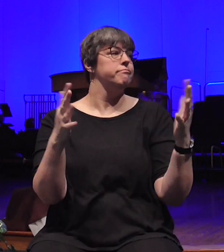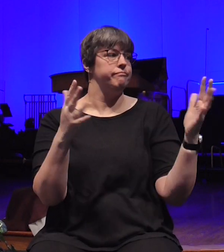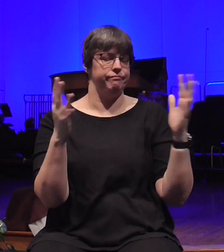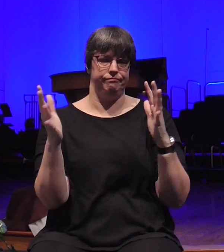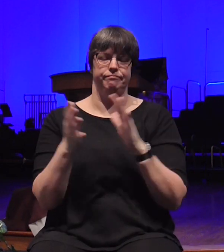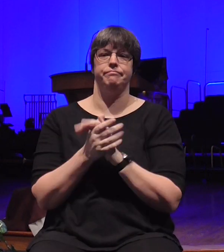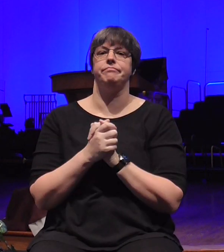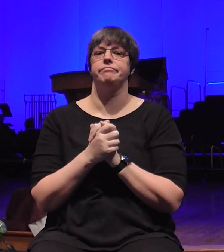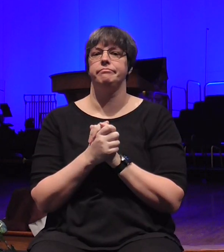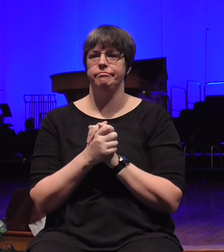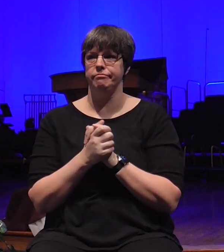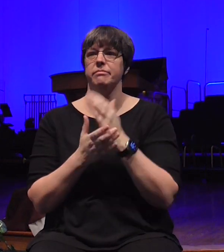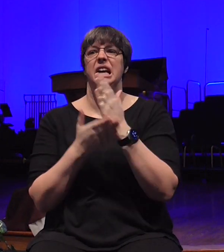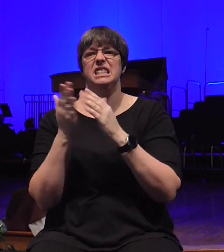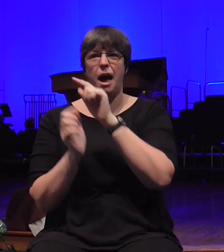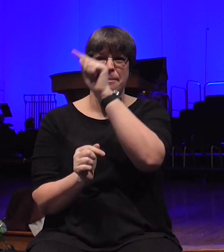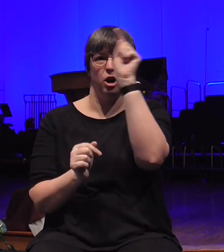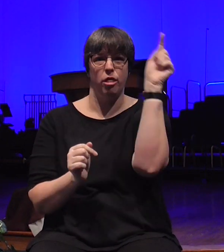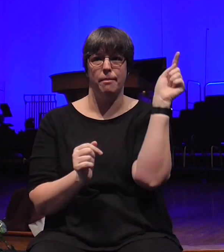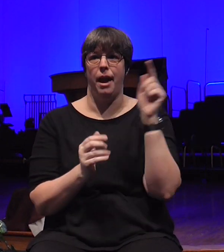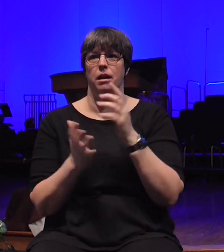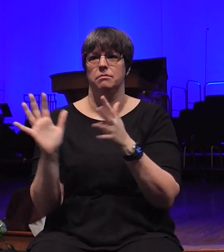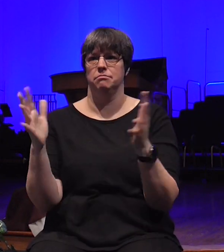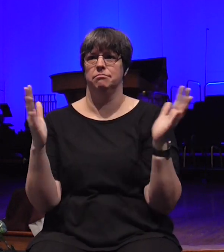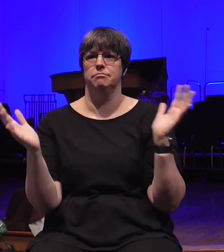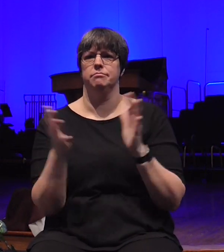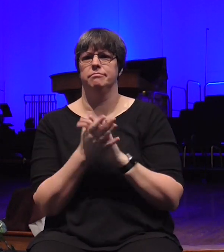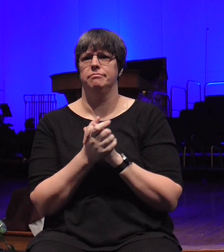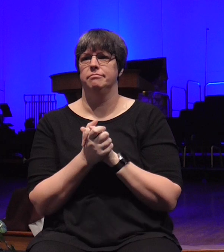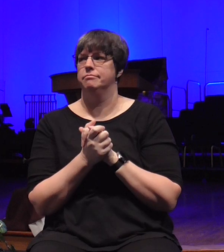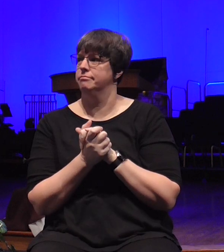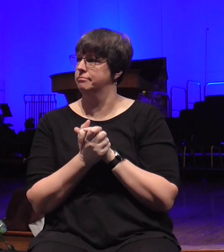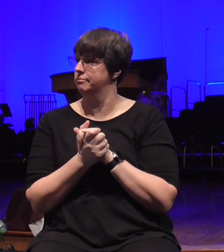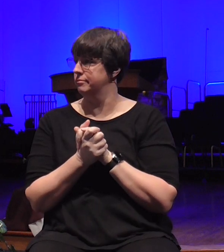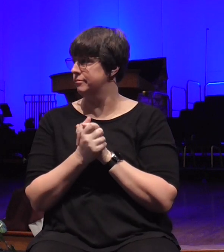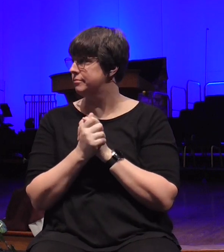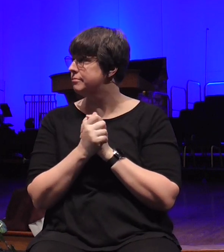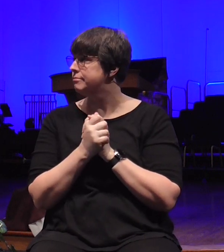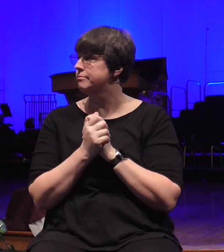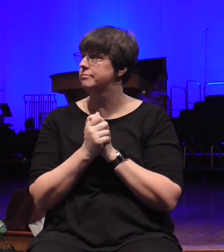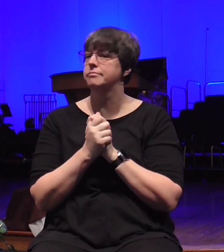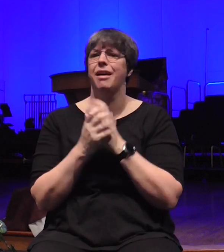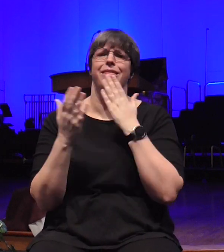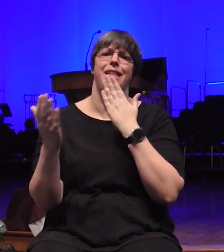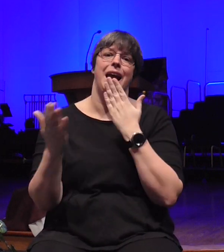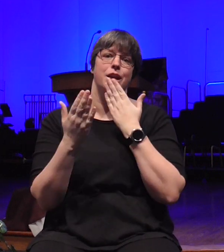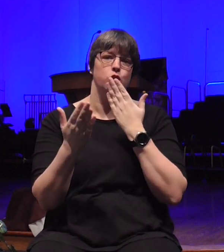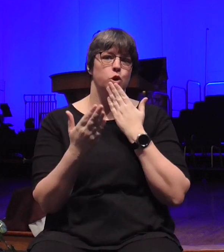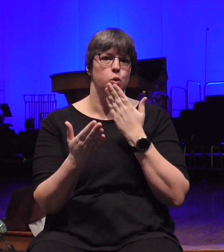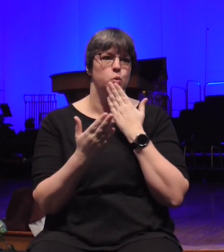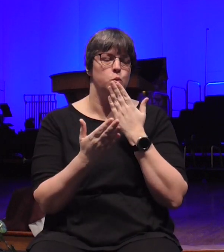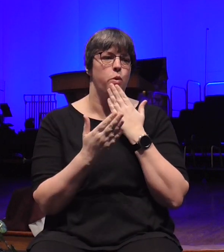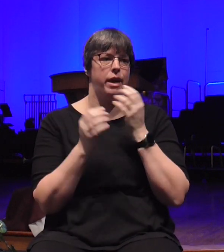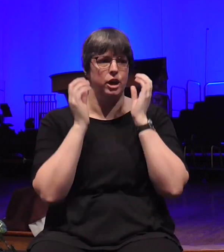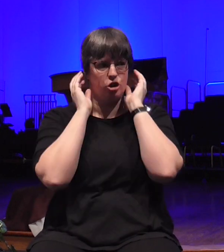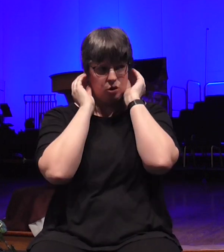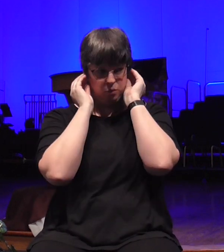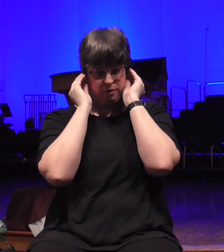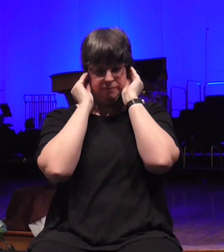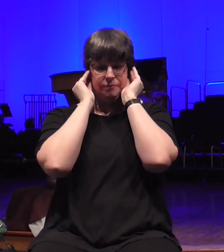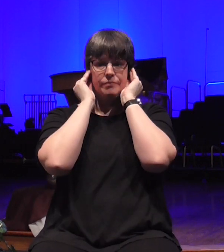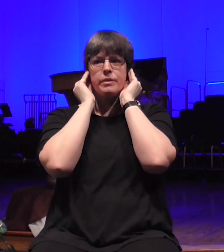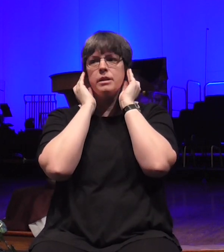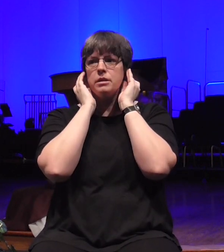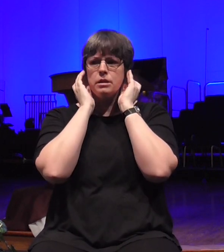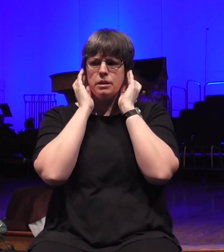trustees? Some are in the back there. Michael, yeah, thank you. Thank you all. Thank you